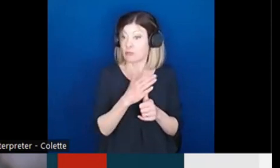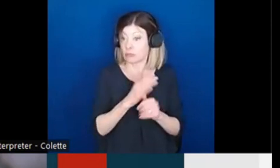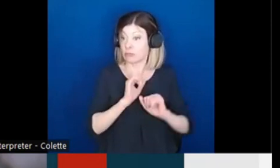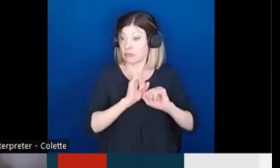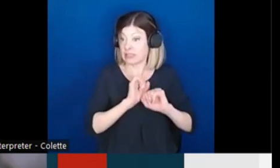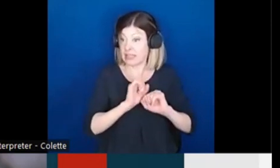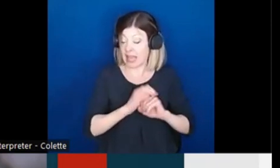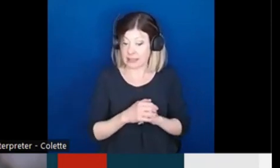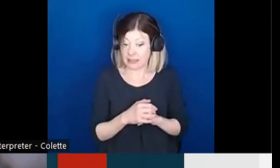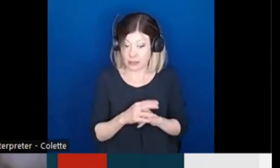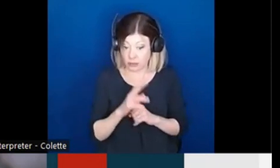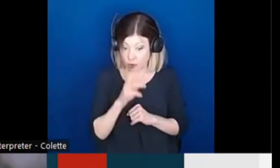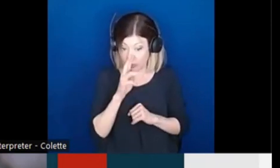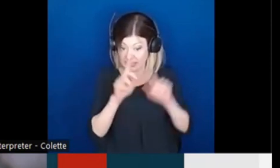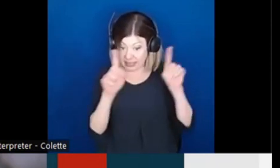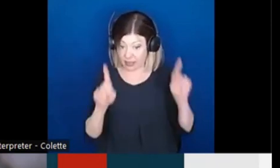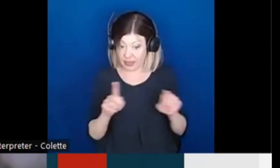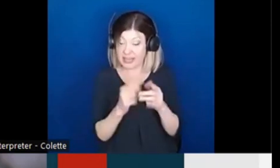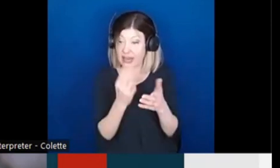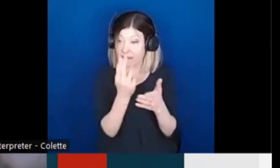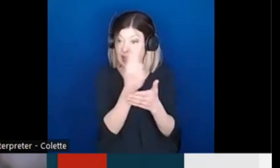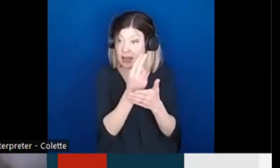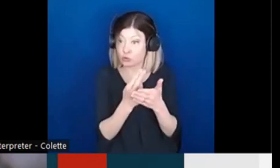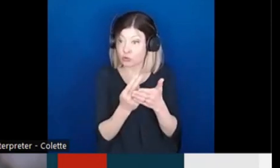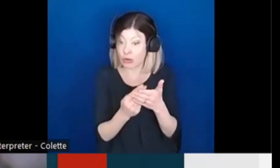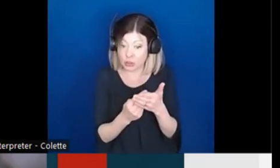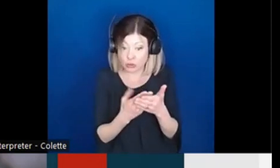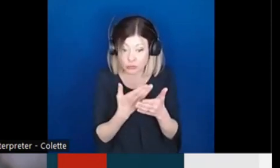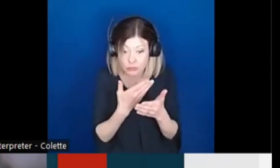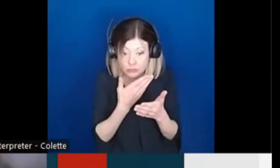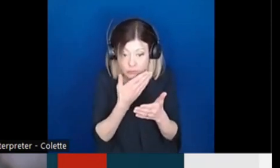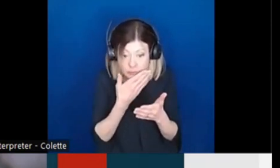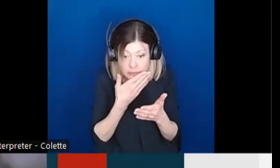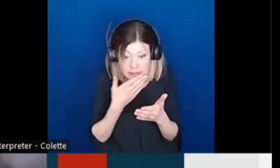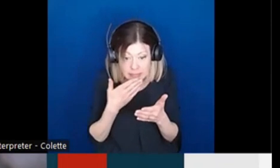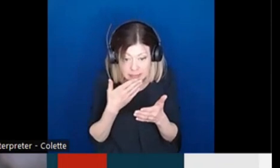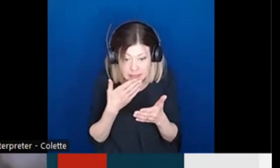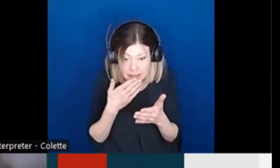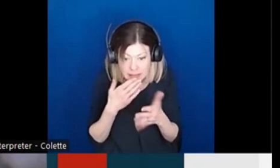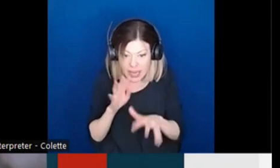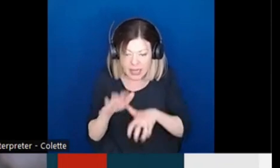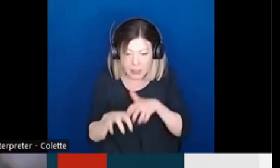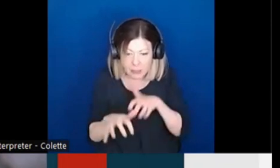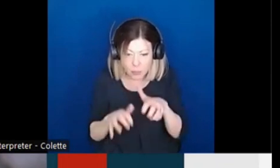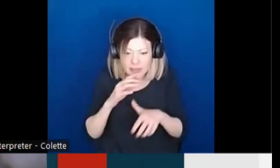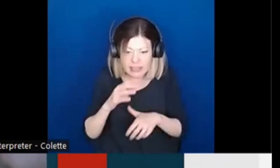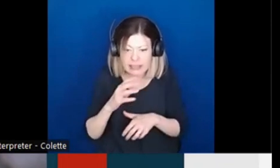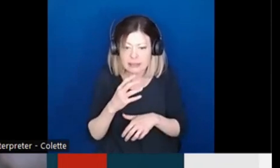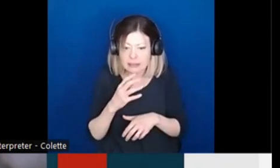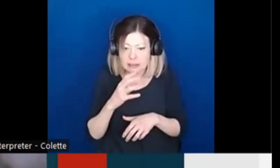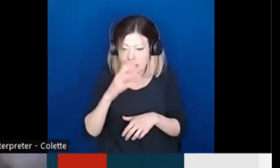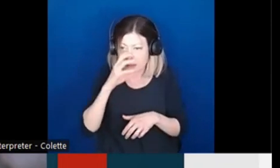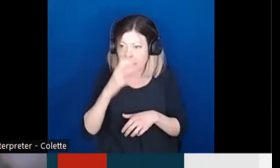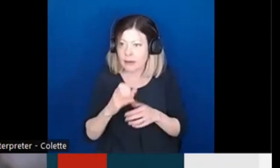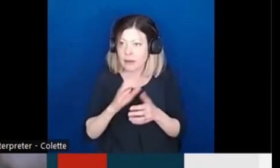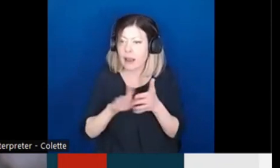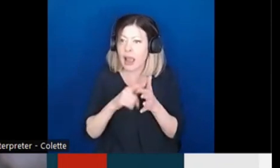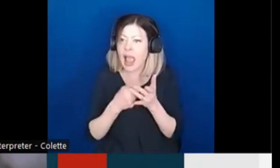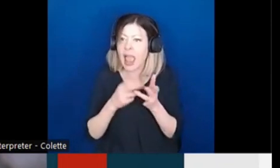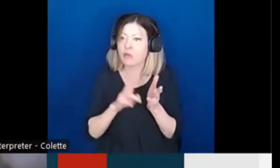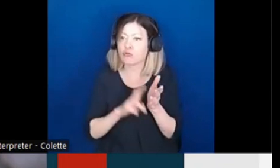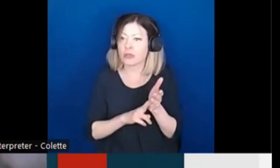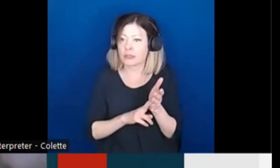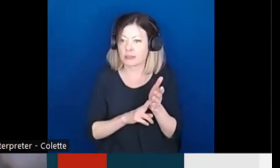lid. You can see the beautiful little scissors there that actually looks like a heron. So they each have their own sewing